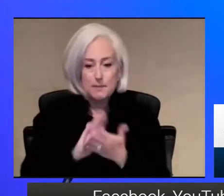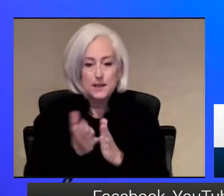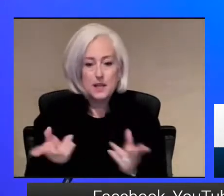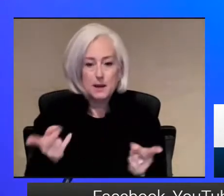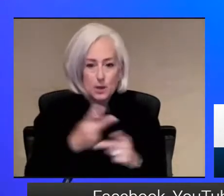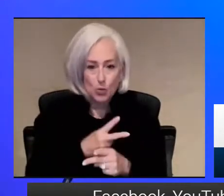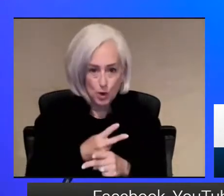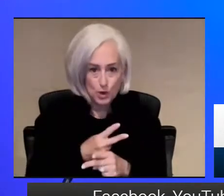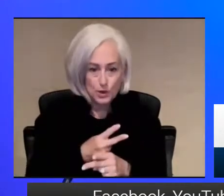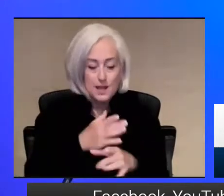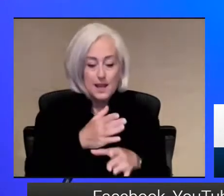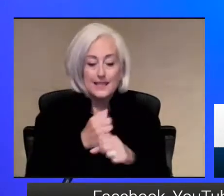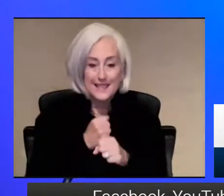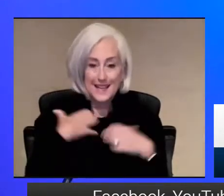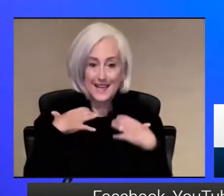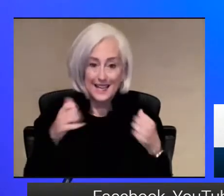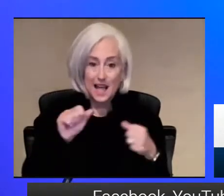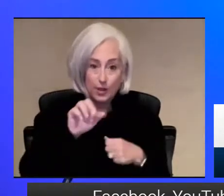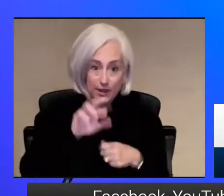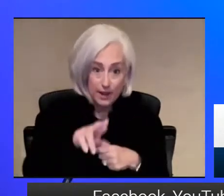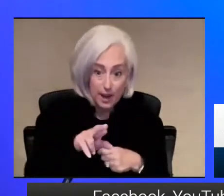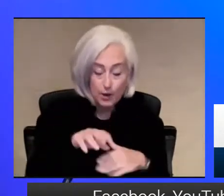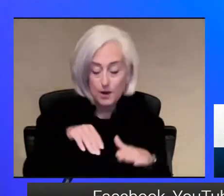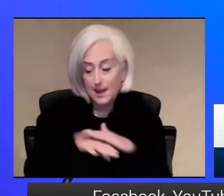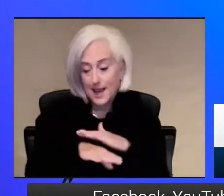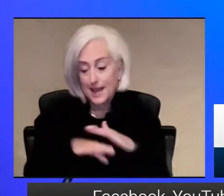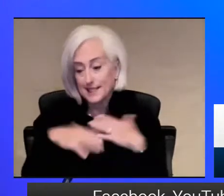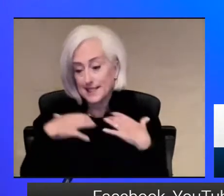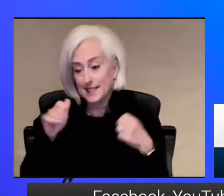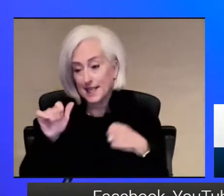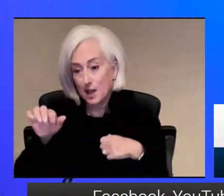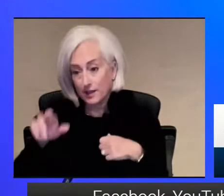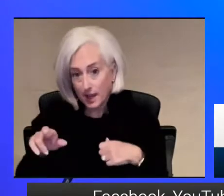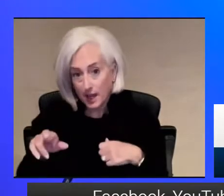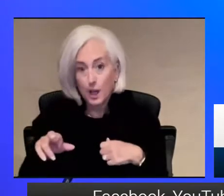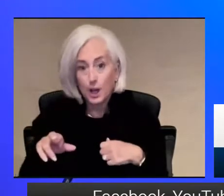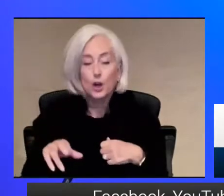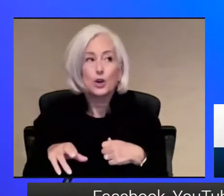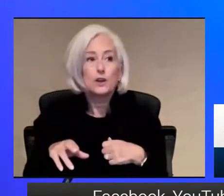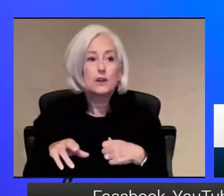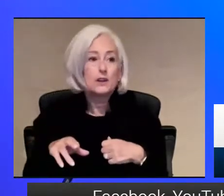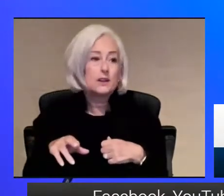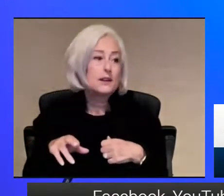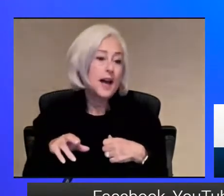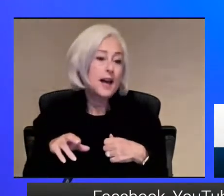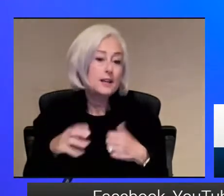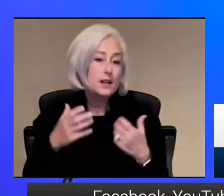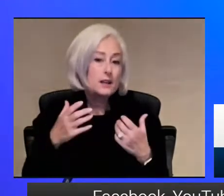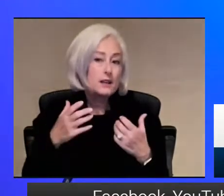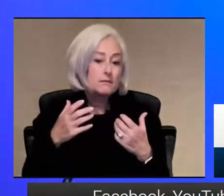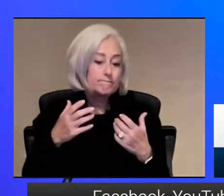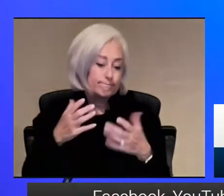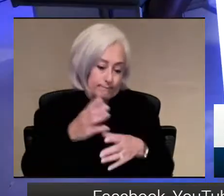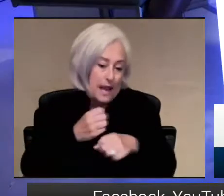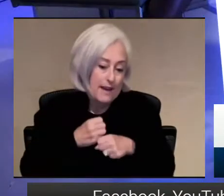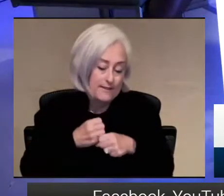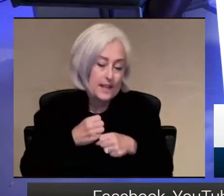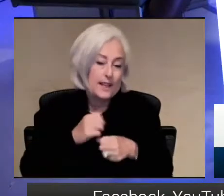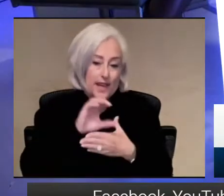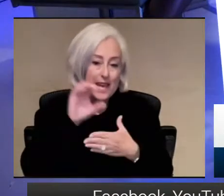health care, and achieving the outcomes that they want, being healthy.